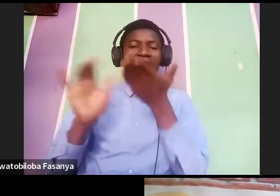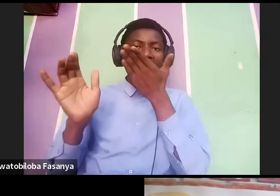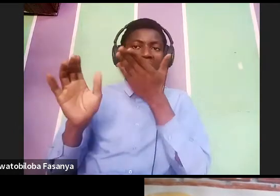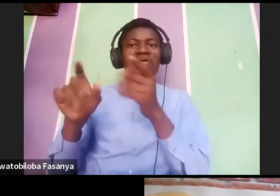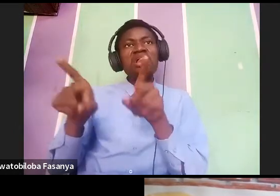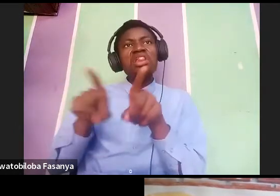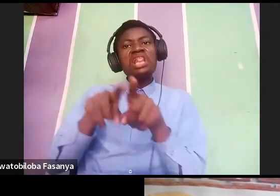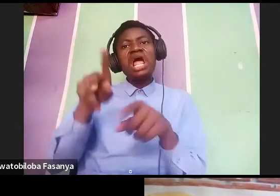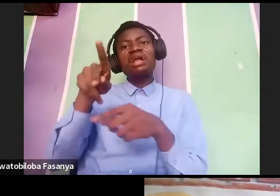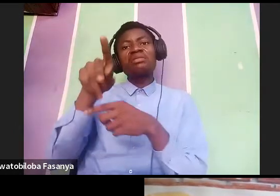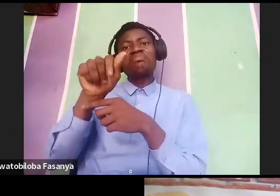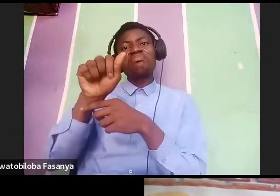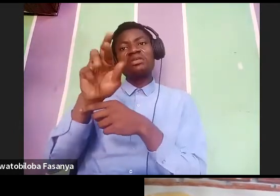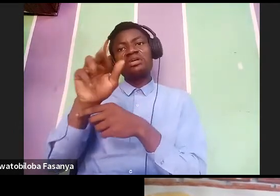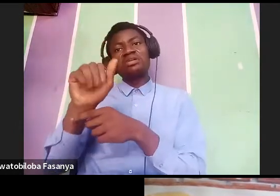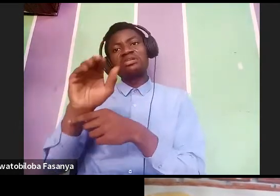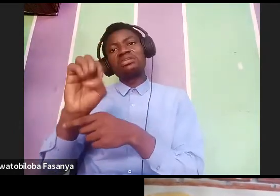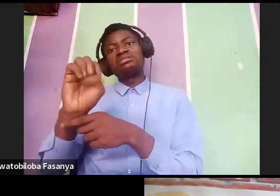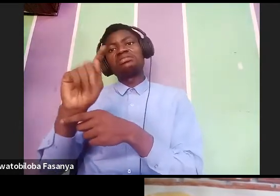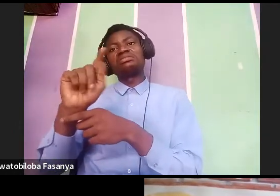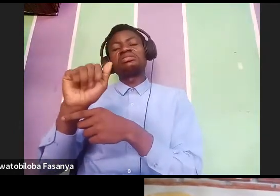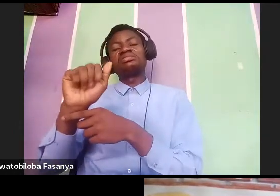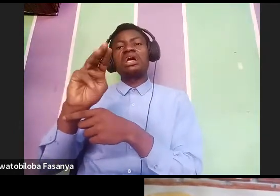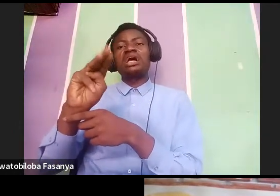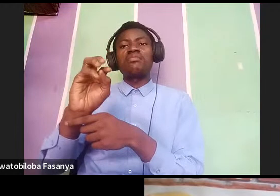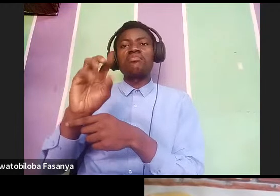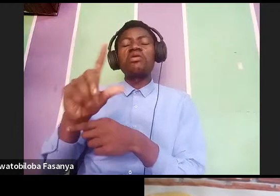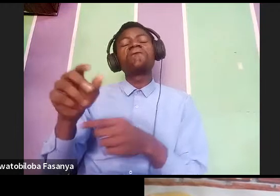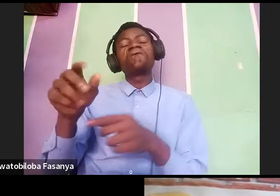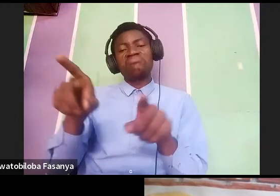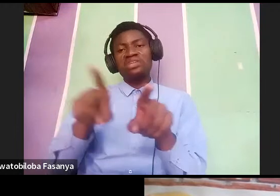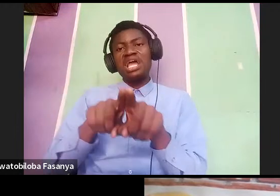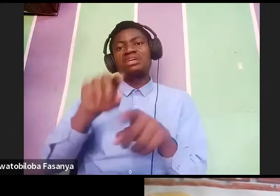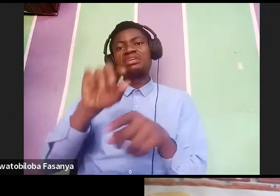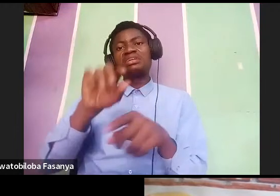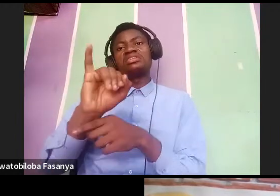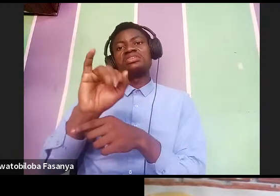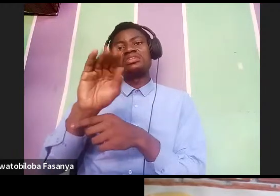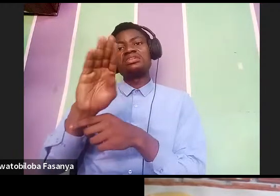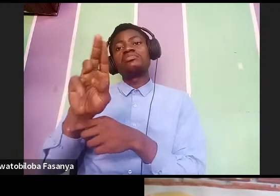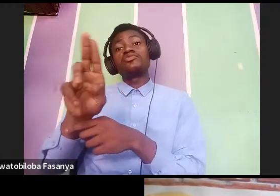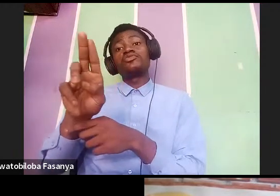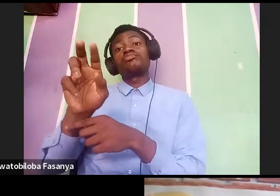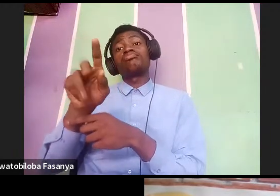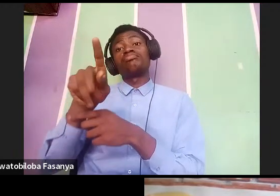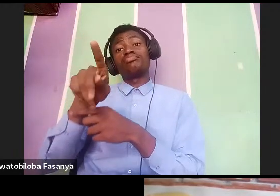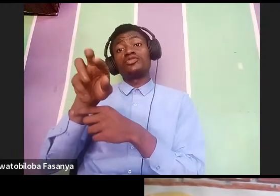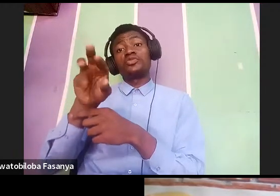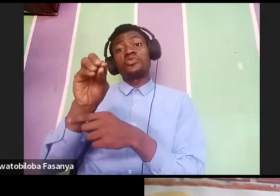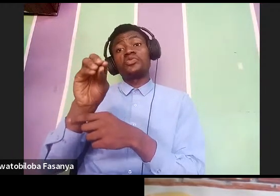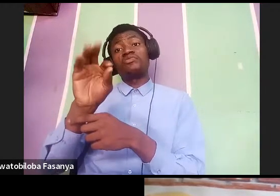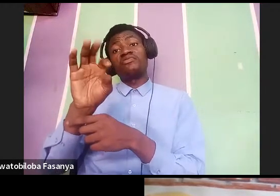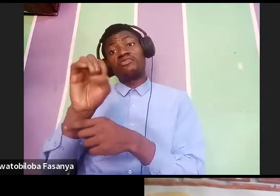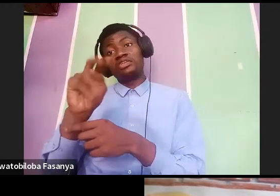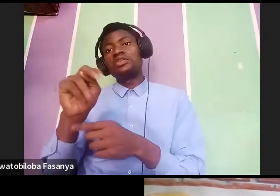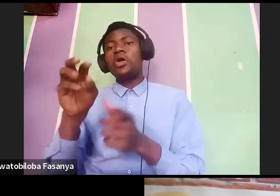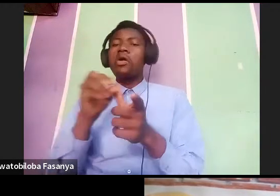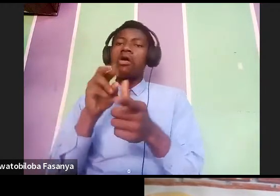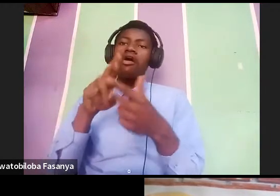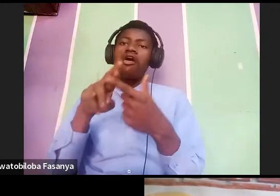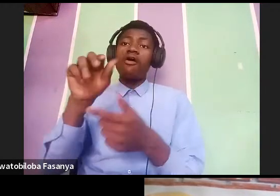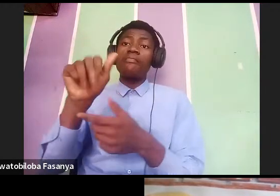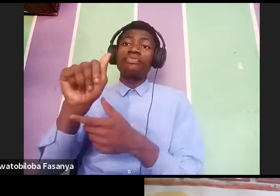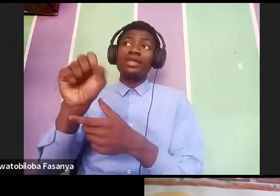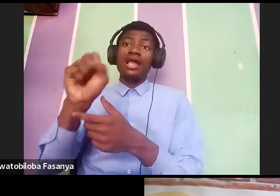anti-inflammatory drugs. That's the ibuprofen, the aspirin. Those are, and that might just be all. But